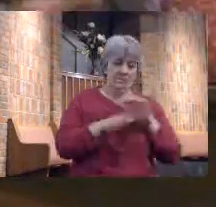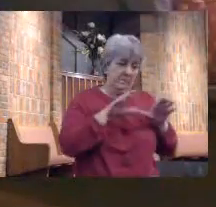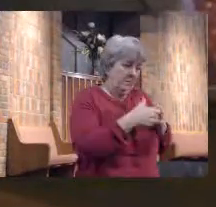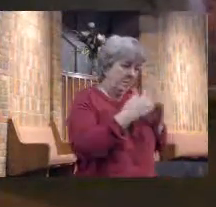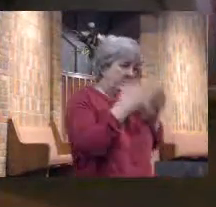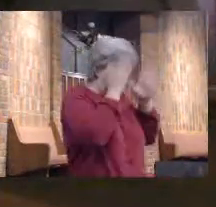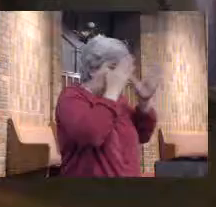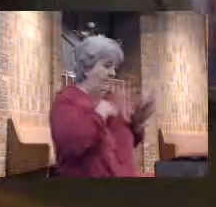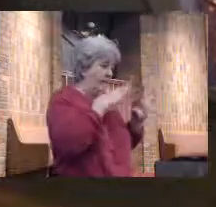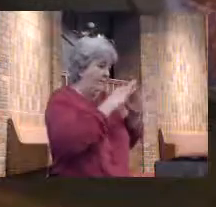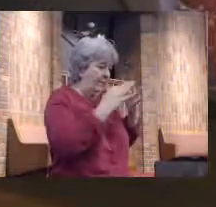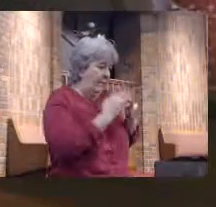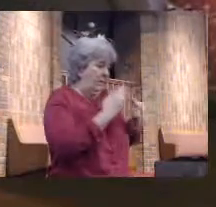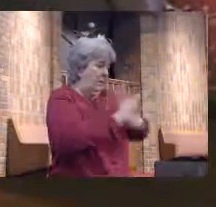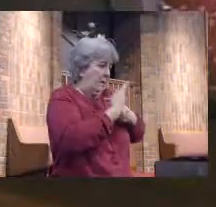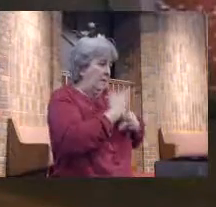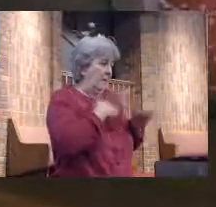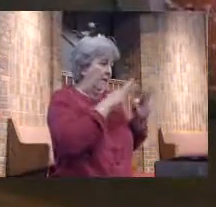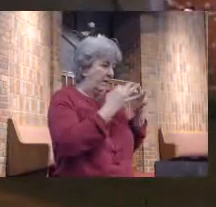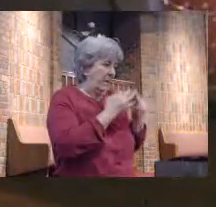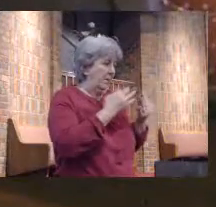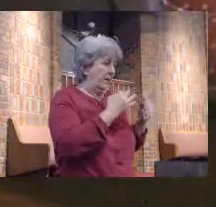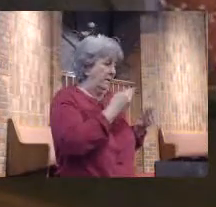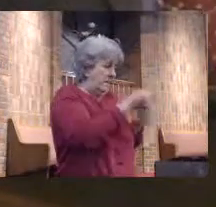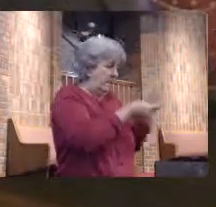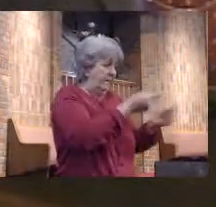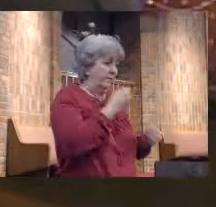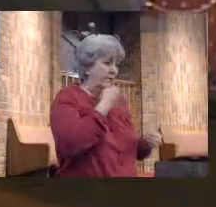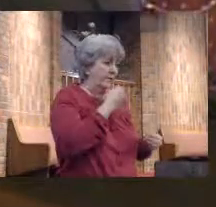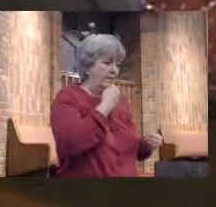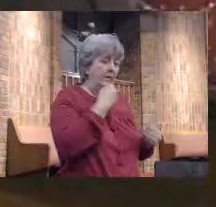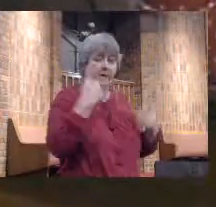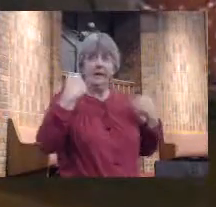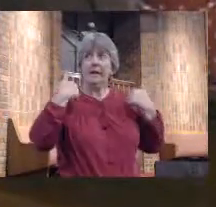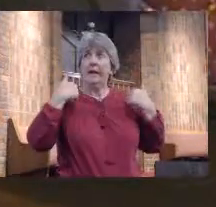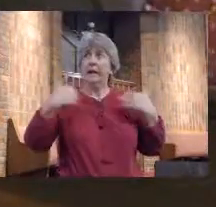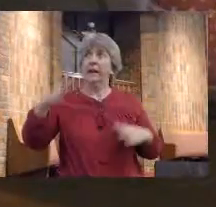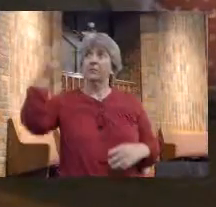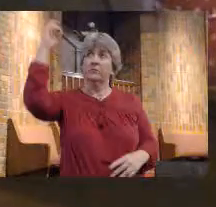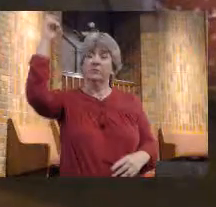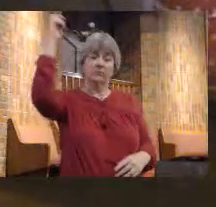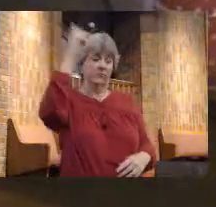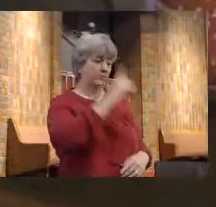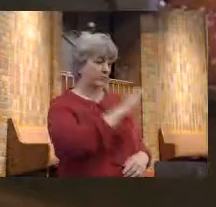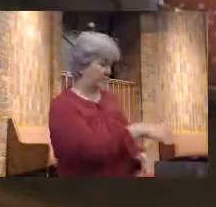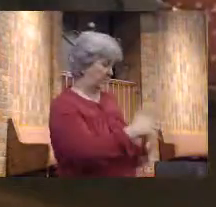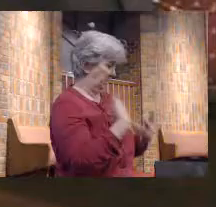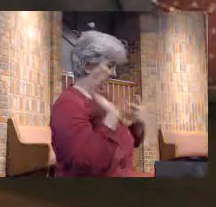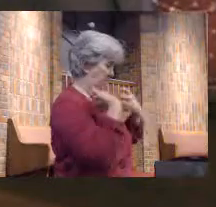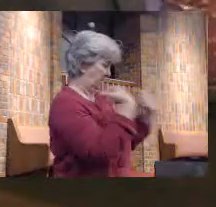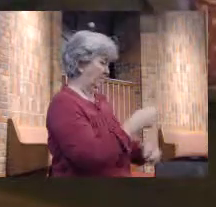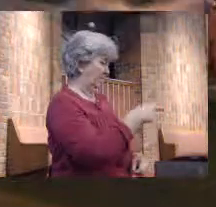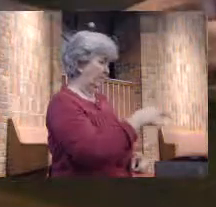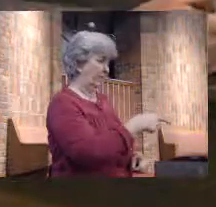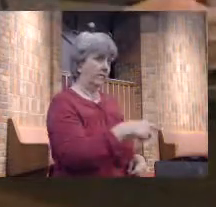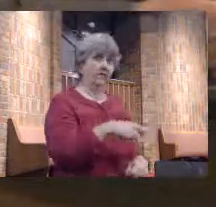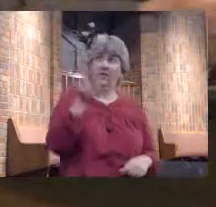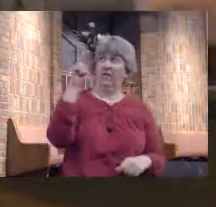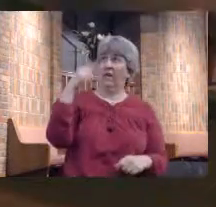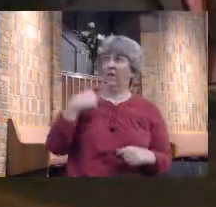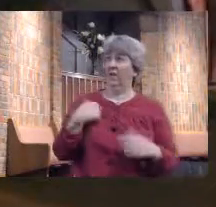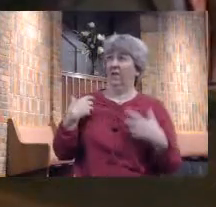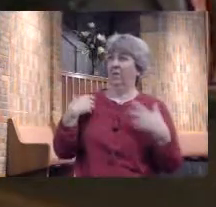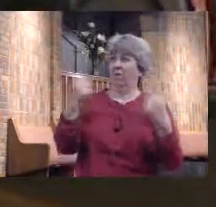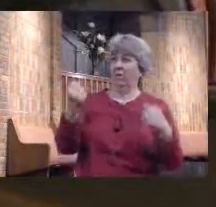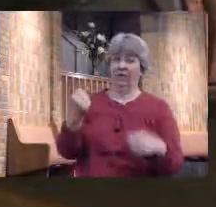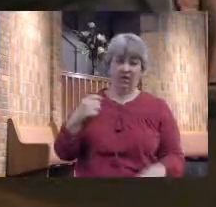them. And an angel comes and tells him he's a mighty man. And Gideon responds and says, "If I'm such a mighty man, why are we